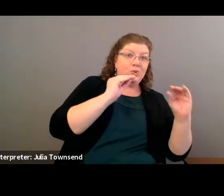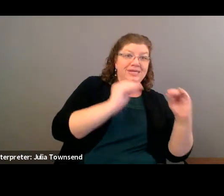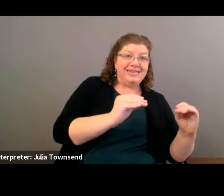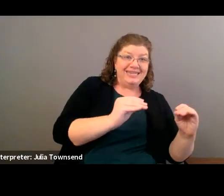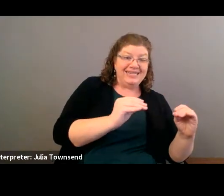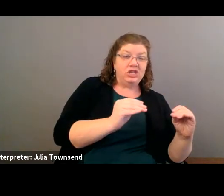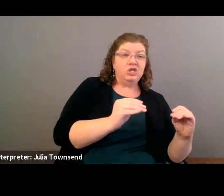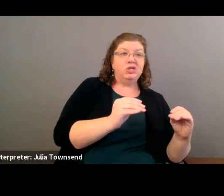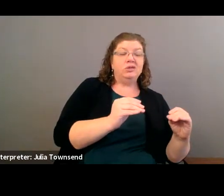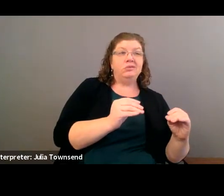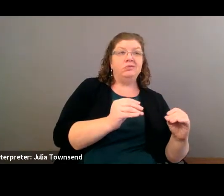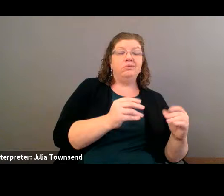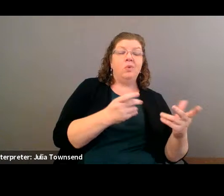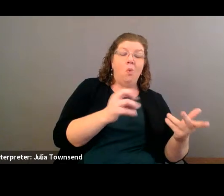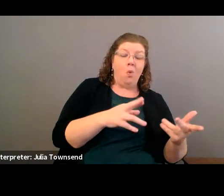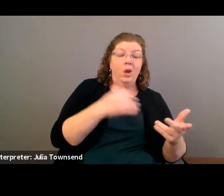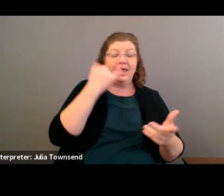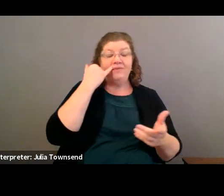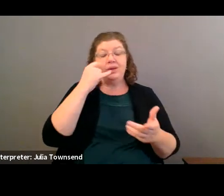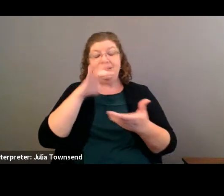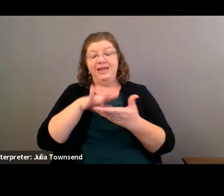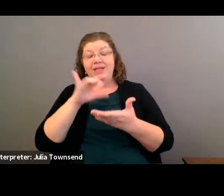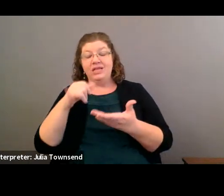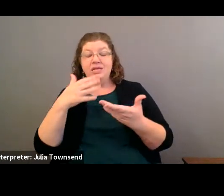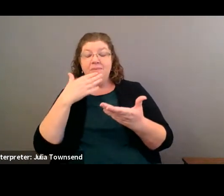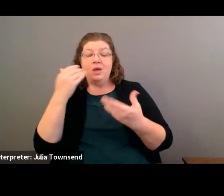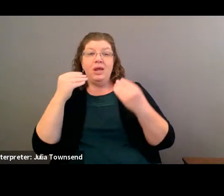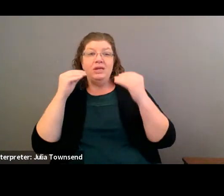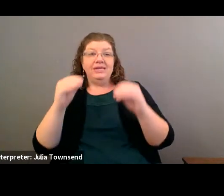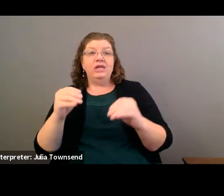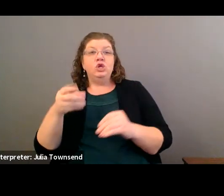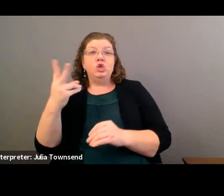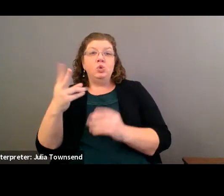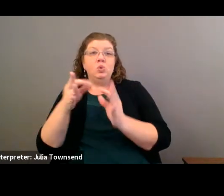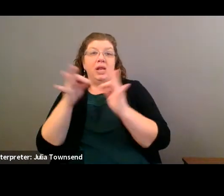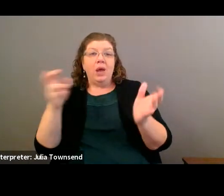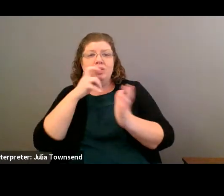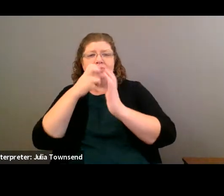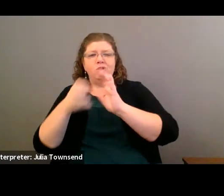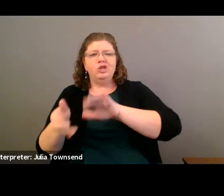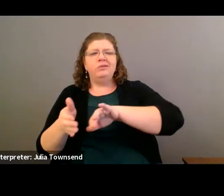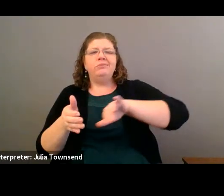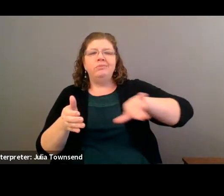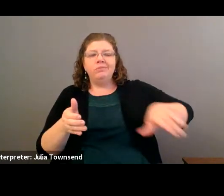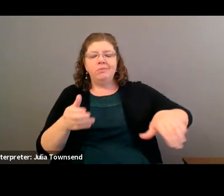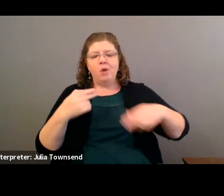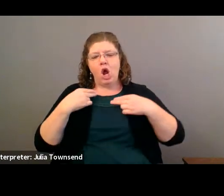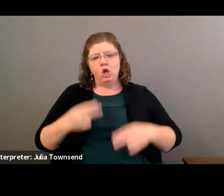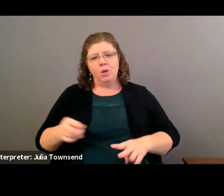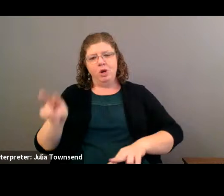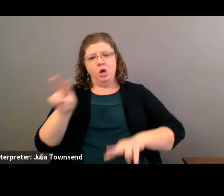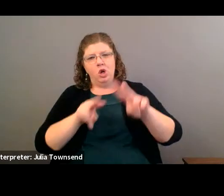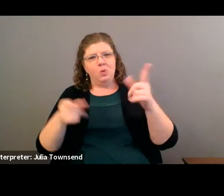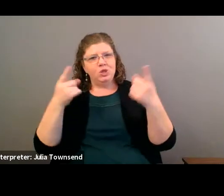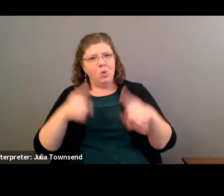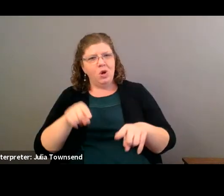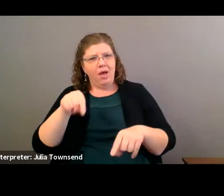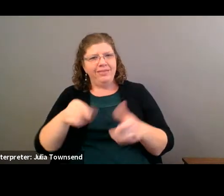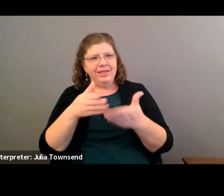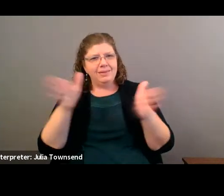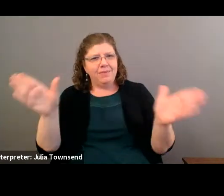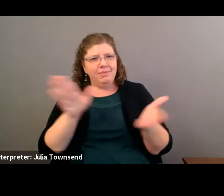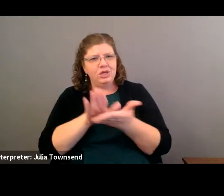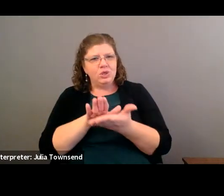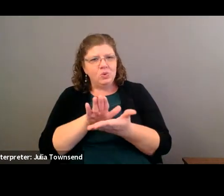dual or whether you believe it's the best way to teach dual language immersion, let's take a human look at what's going on at this public school.